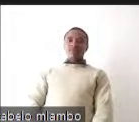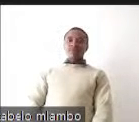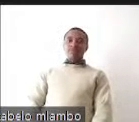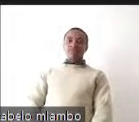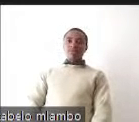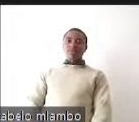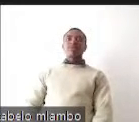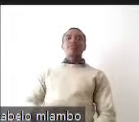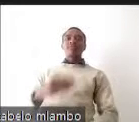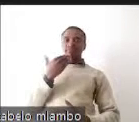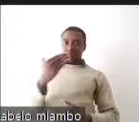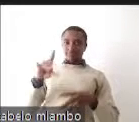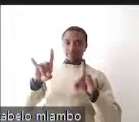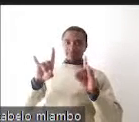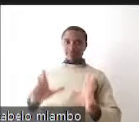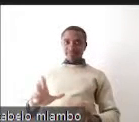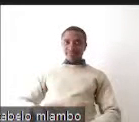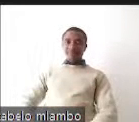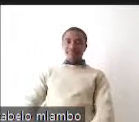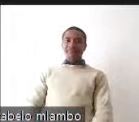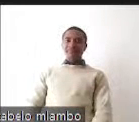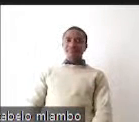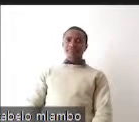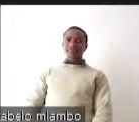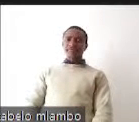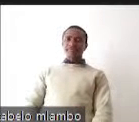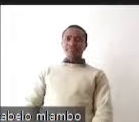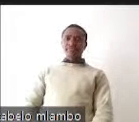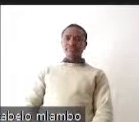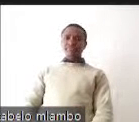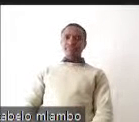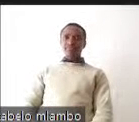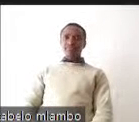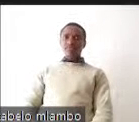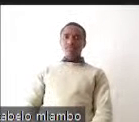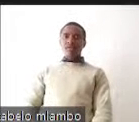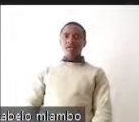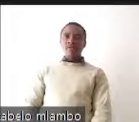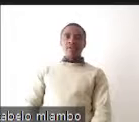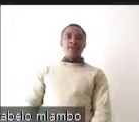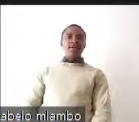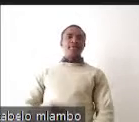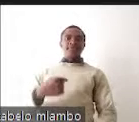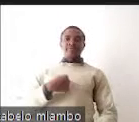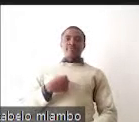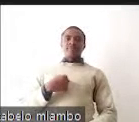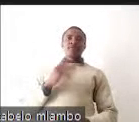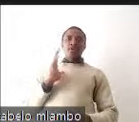Thank you, Chair. There is no rapporteur. I'm everything for the group, so I will try and in